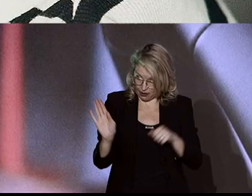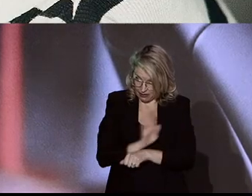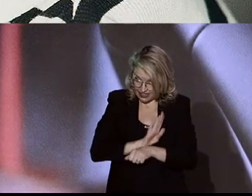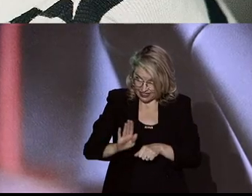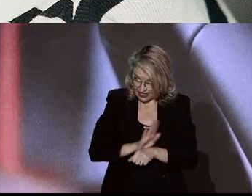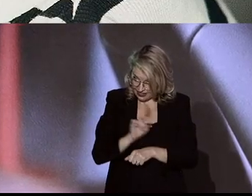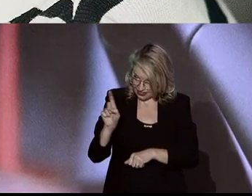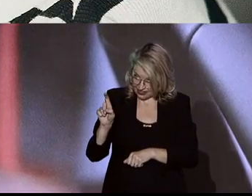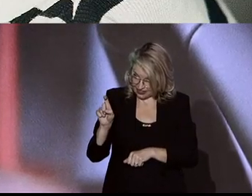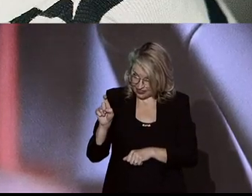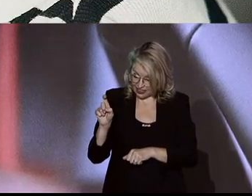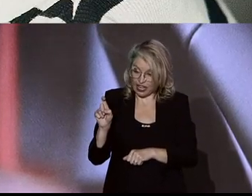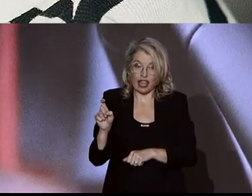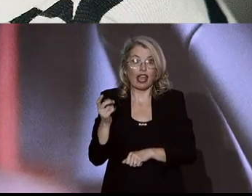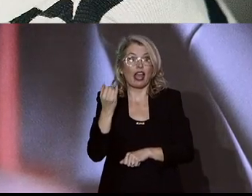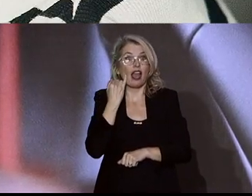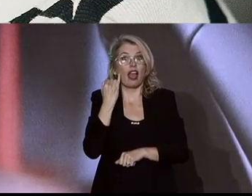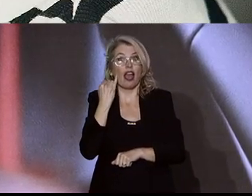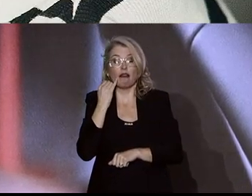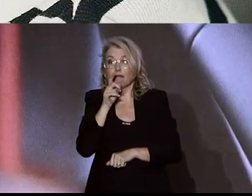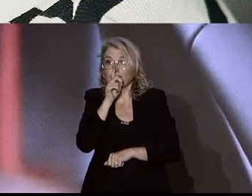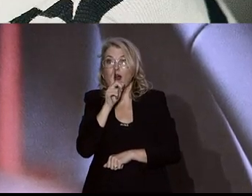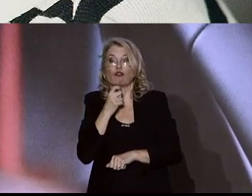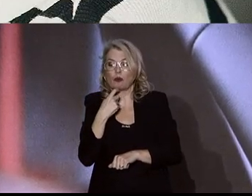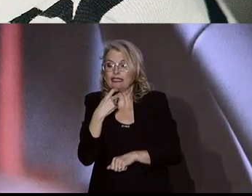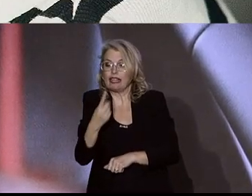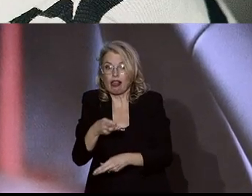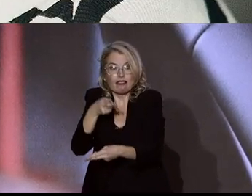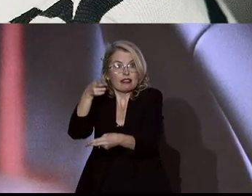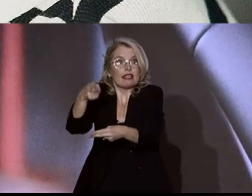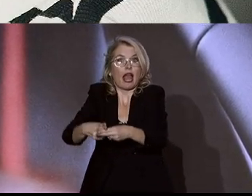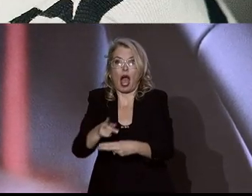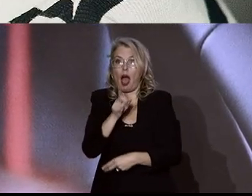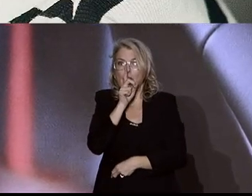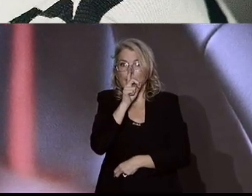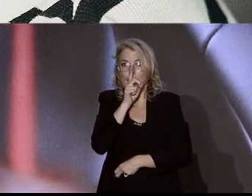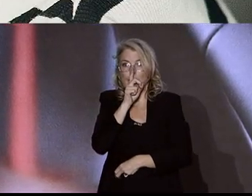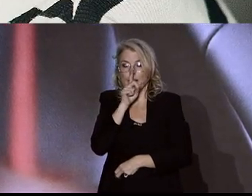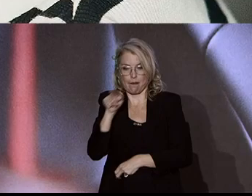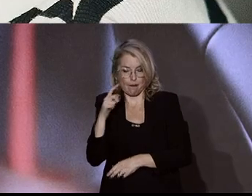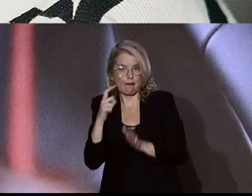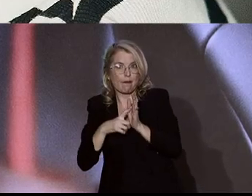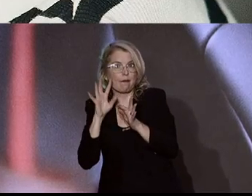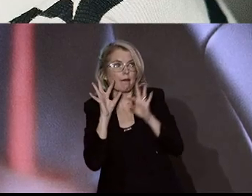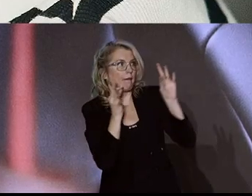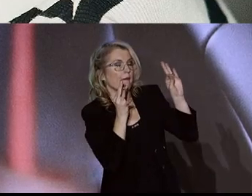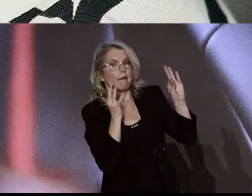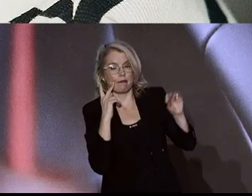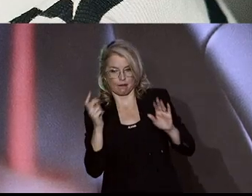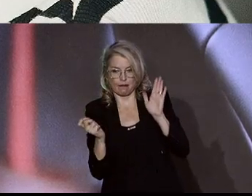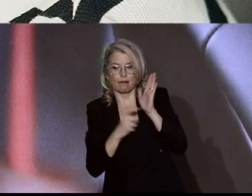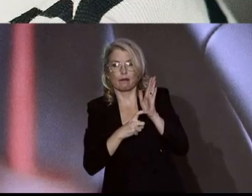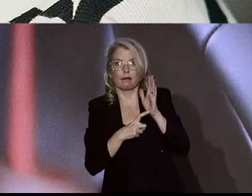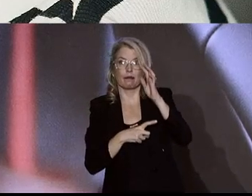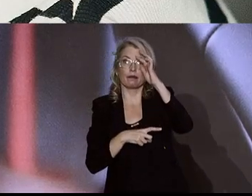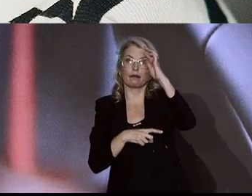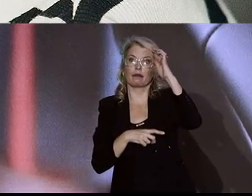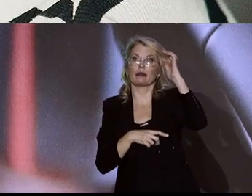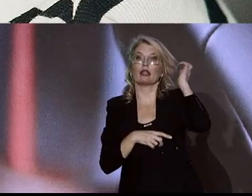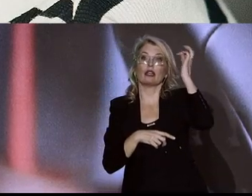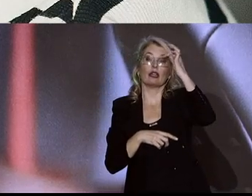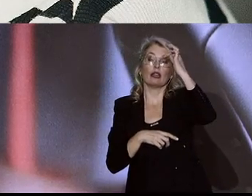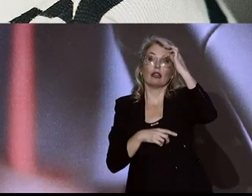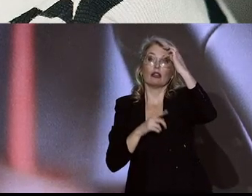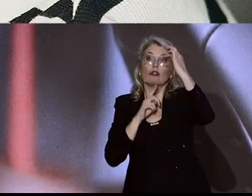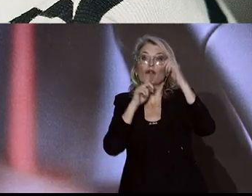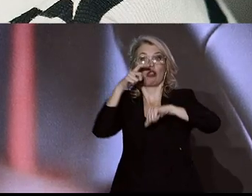is, and even doing that without even needing to specify the name of the location that you are looking at.